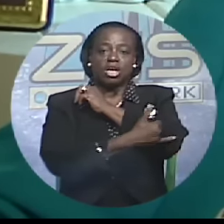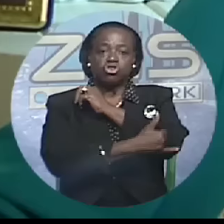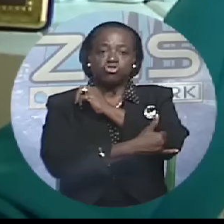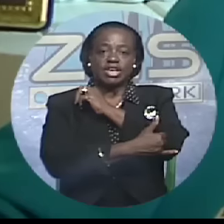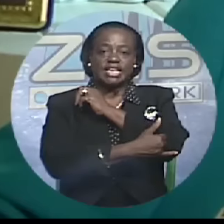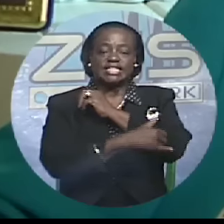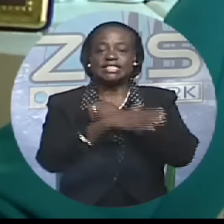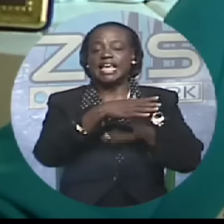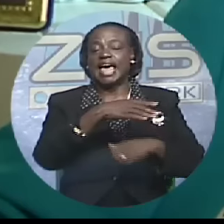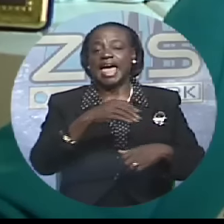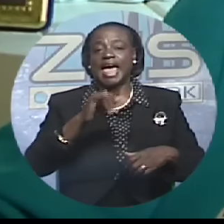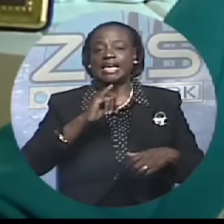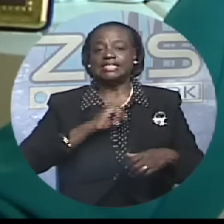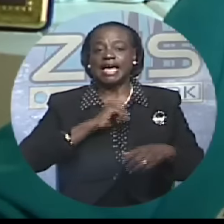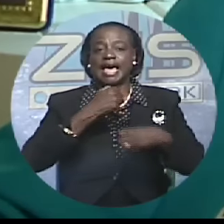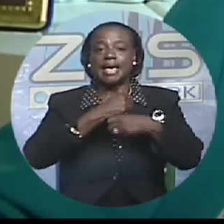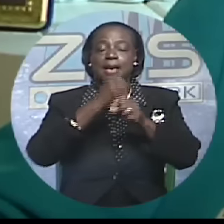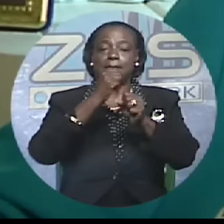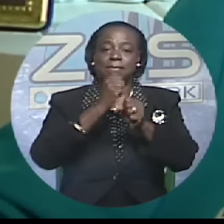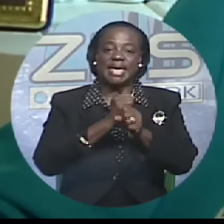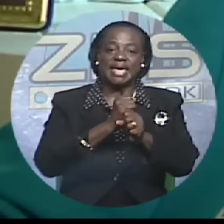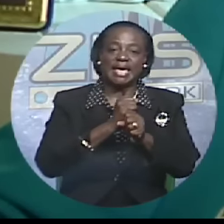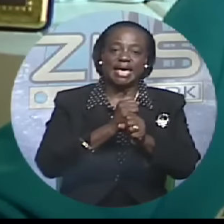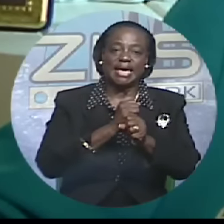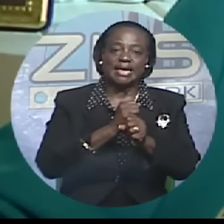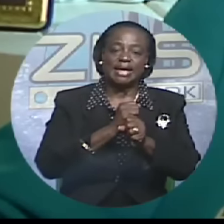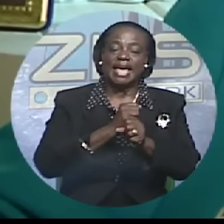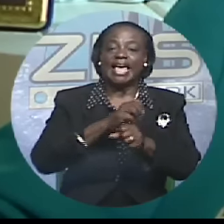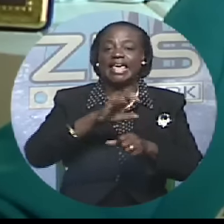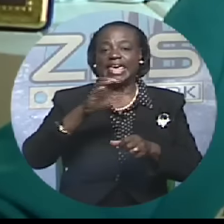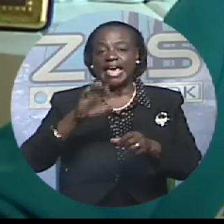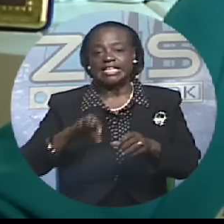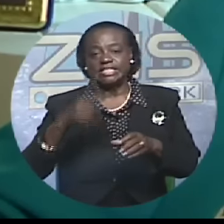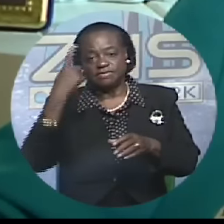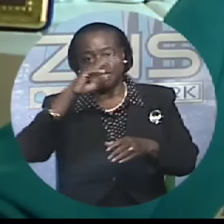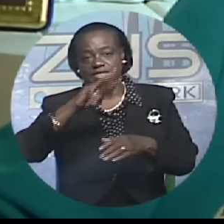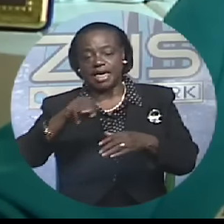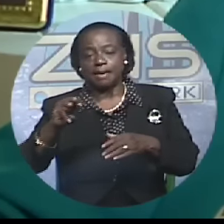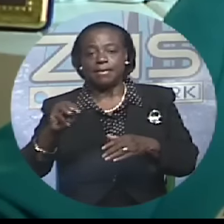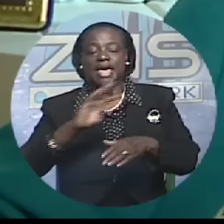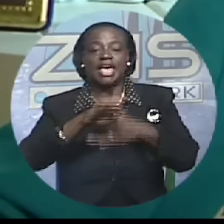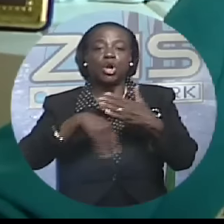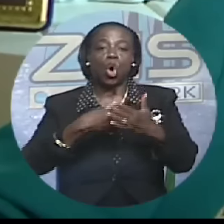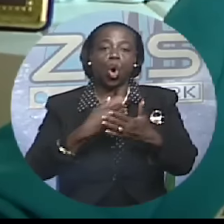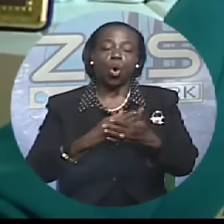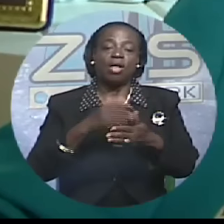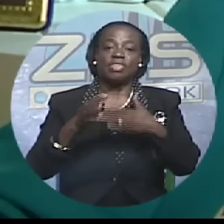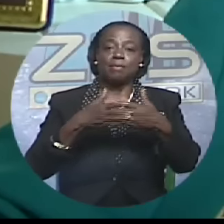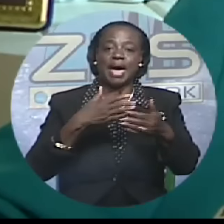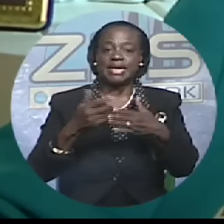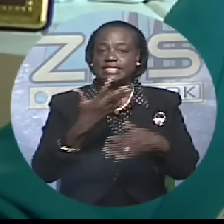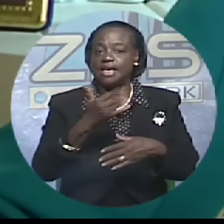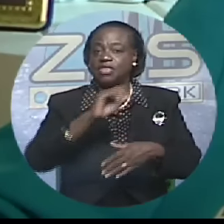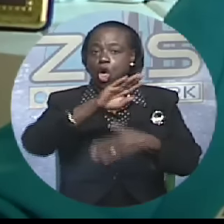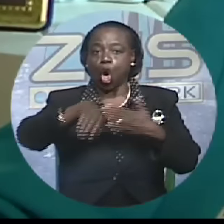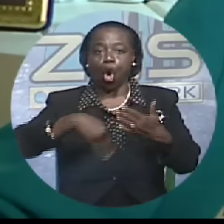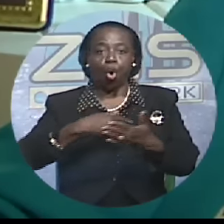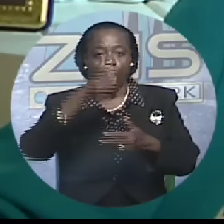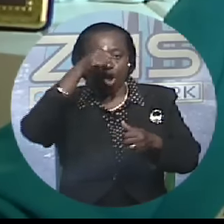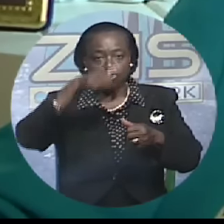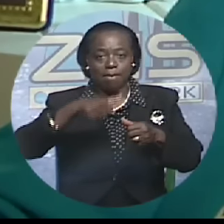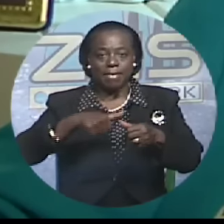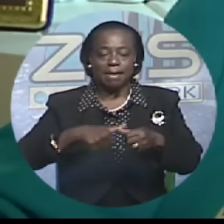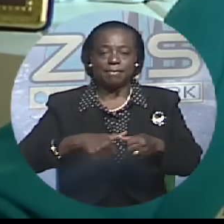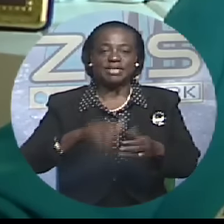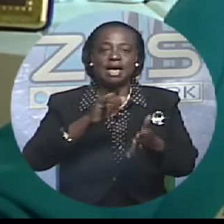them on all their matters. And they all remember that I